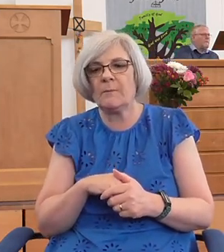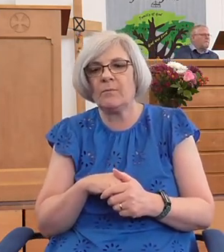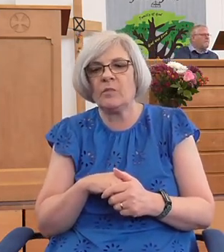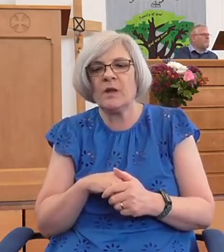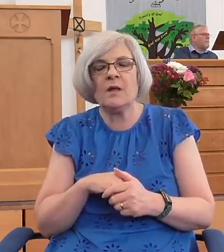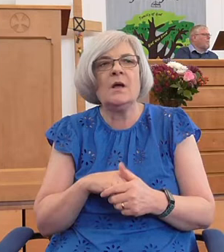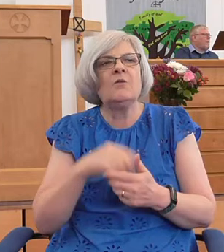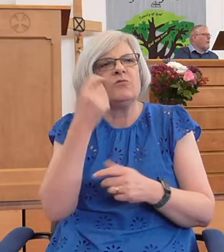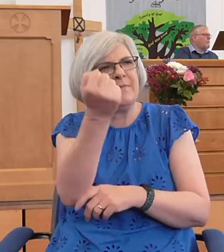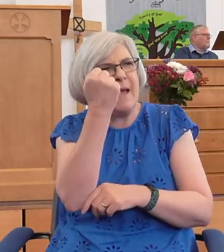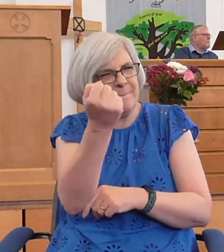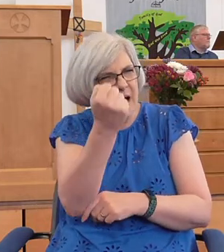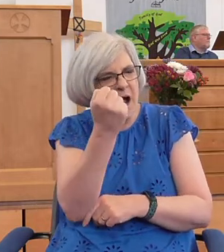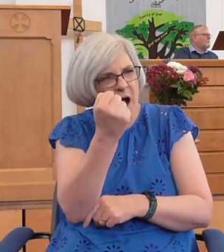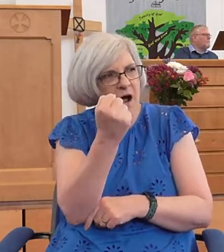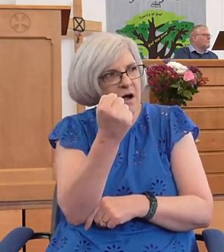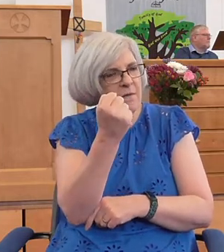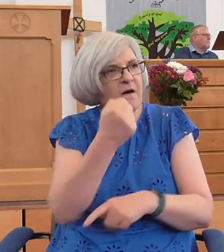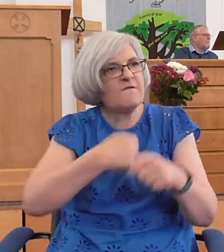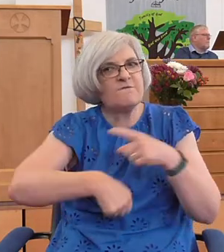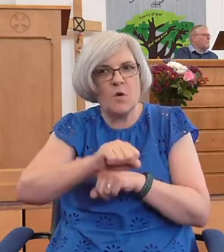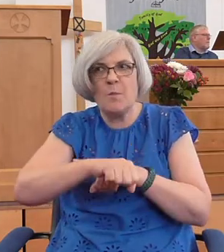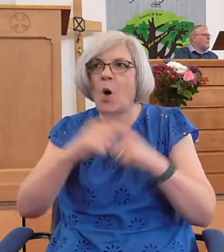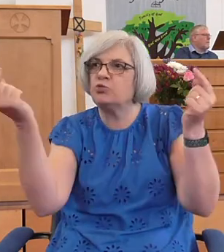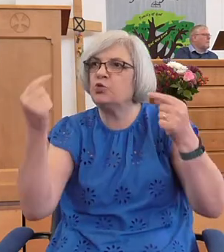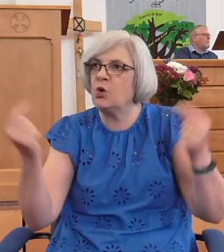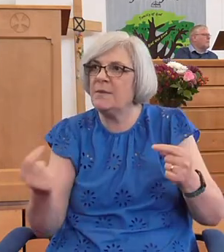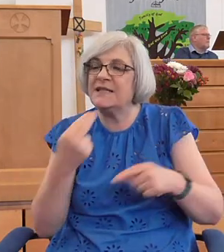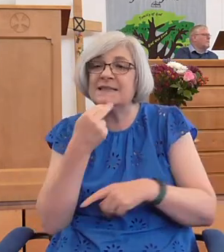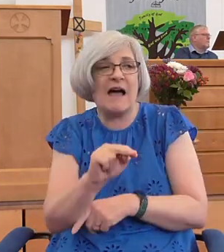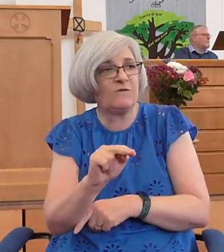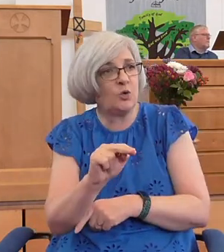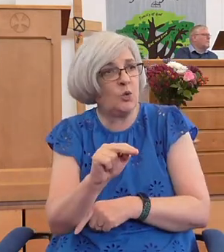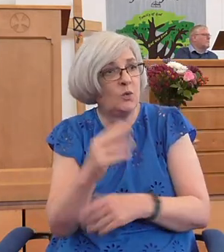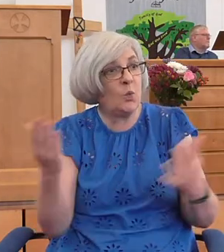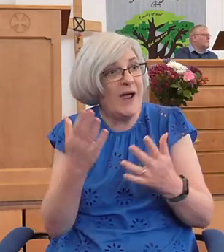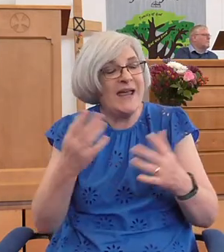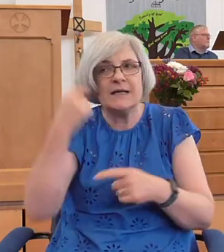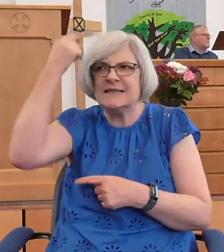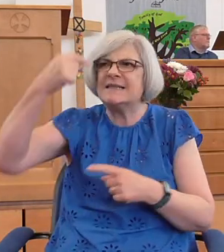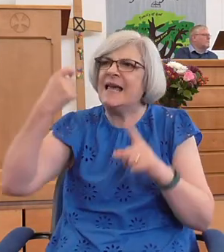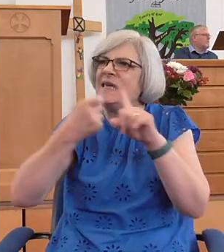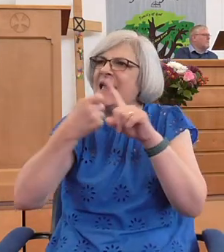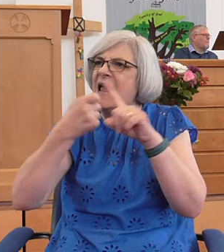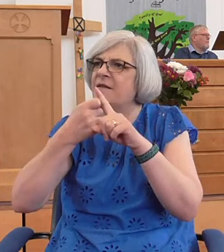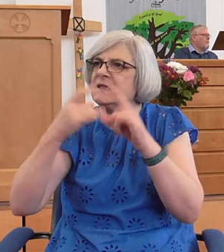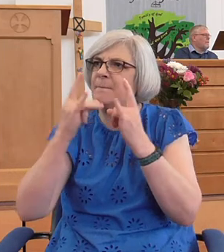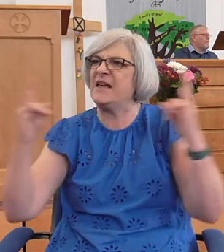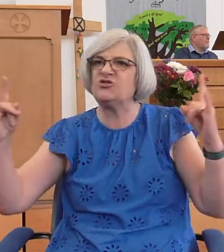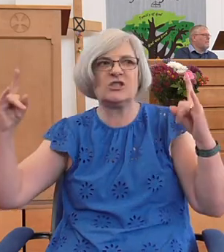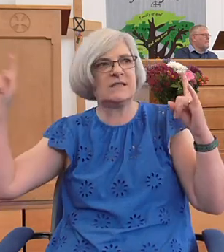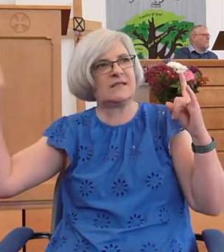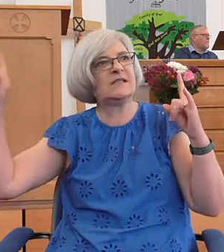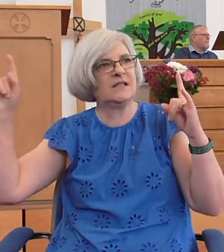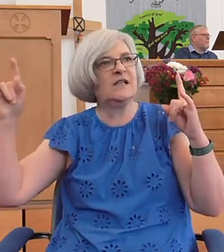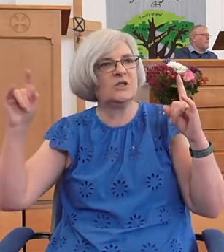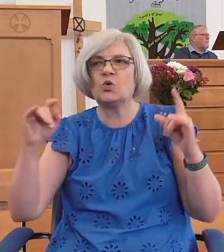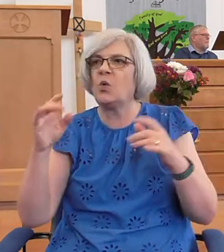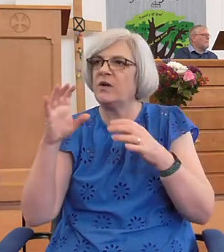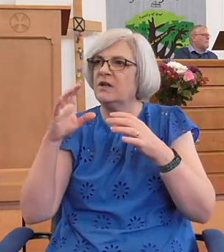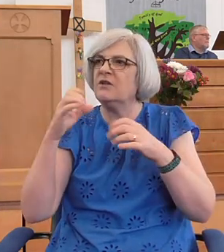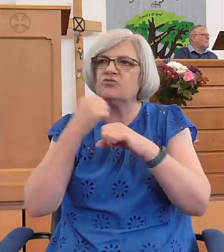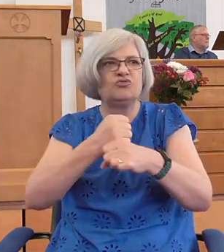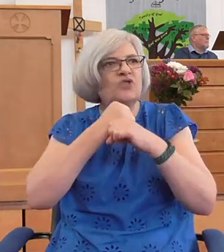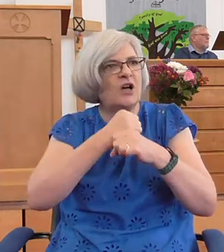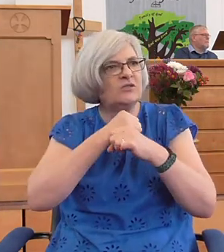A reminder that there's a football tournament this afternoon down at St Kenneth's, the Interchurch football tournament. It's in